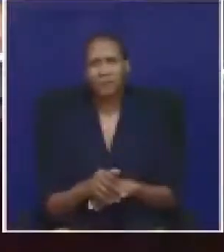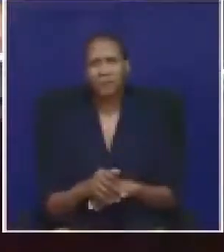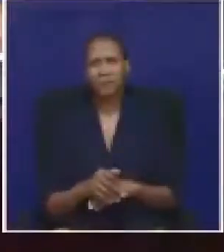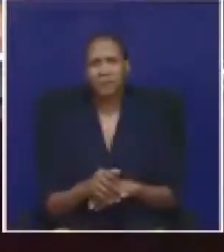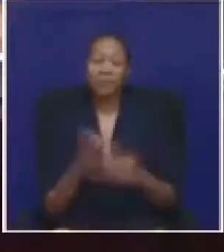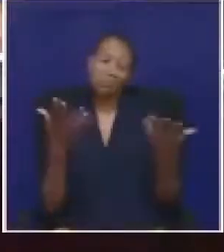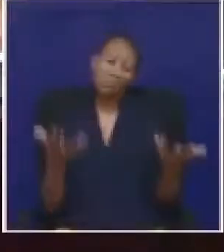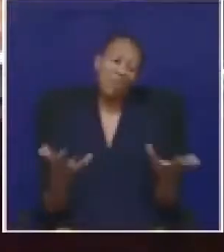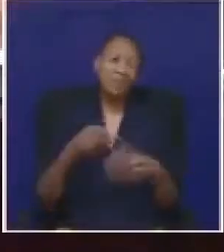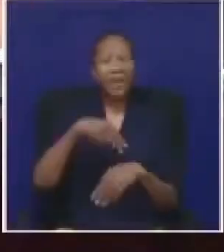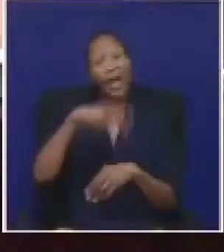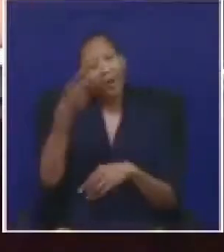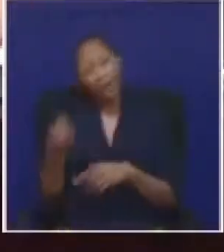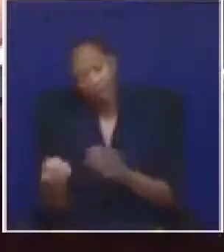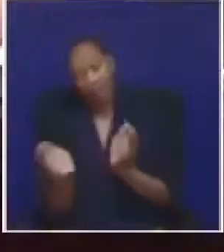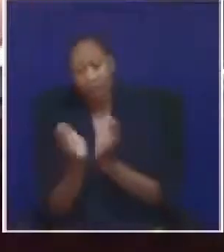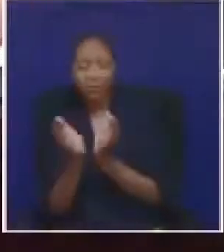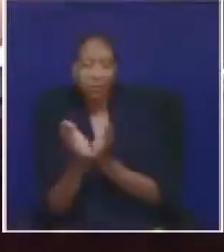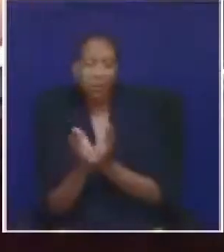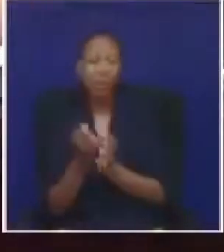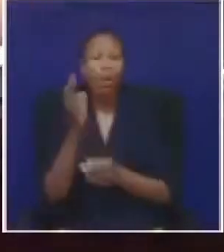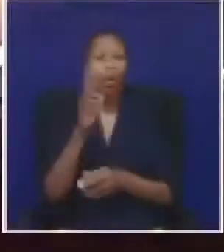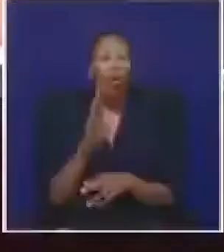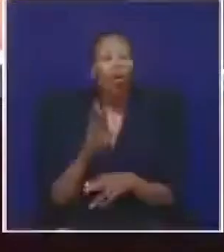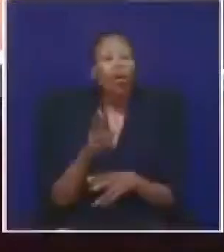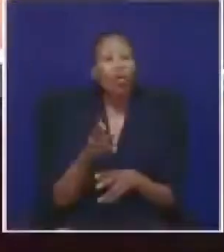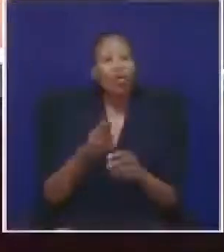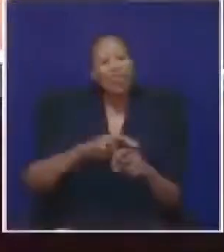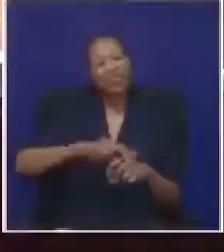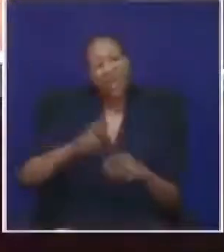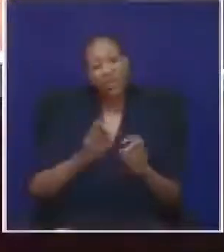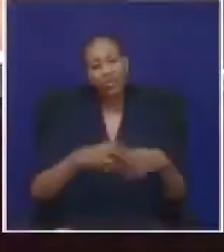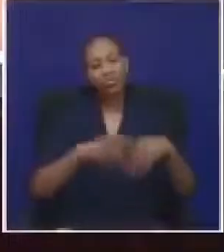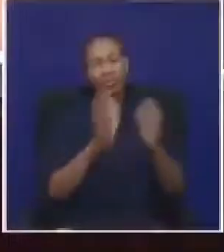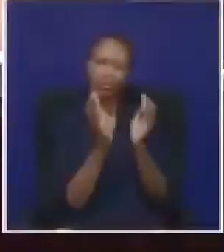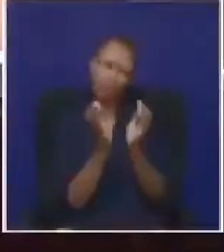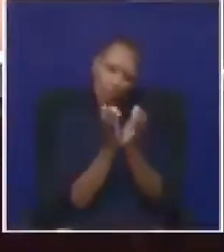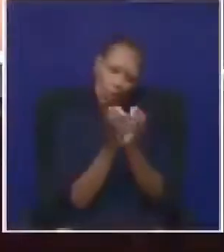let's have another meeting, or rather, let's put up a small committee.